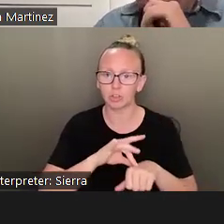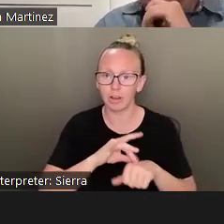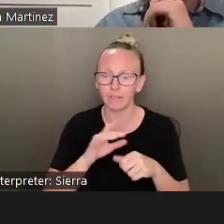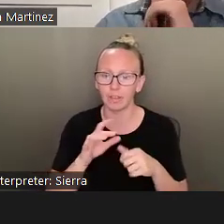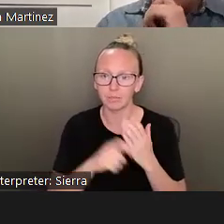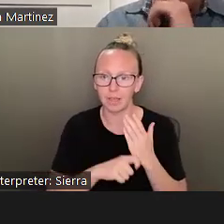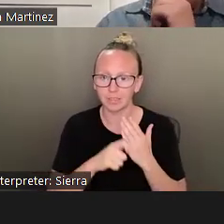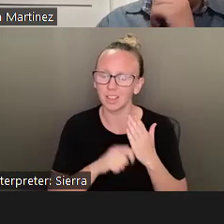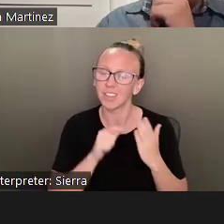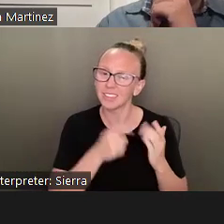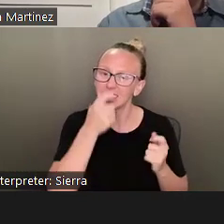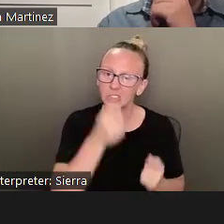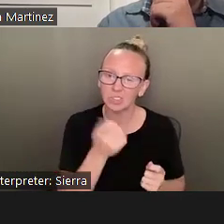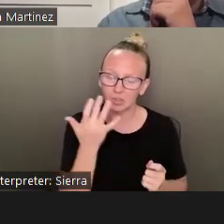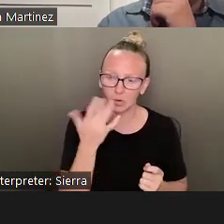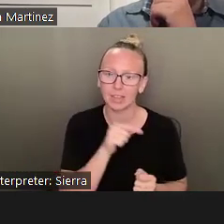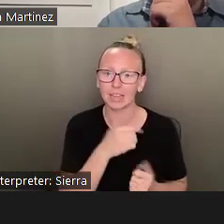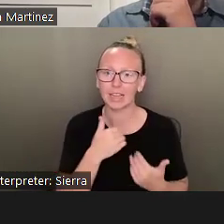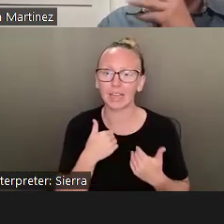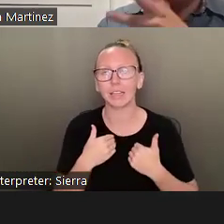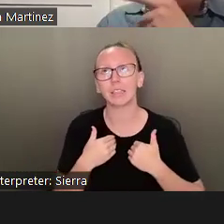Geographic magazine is interesting because it has a pretty